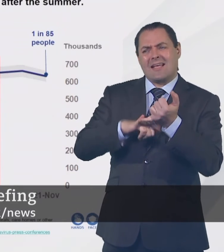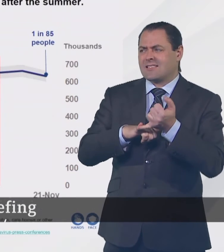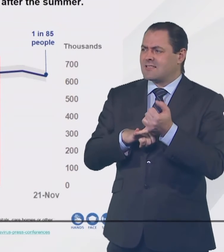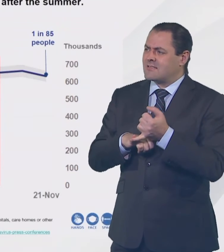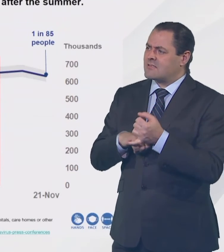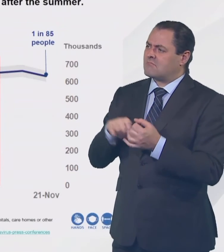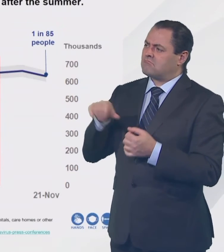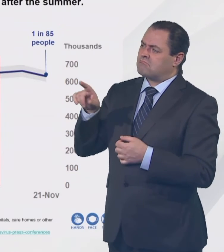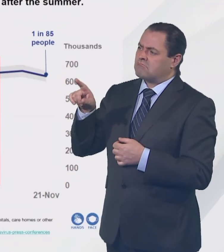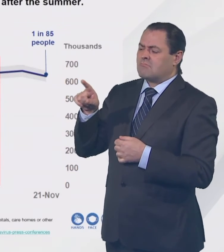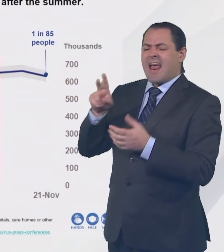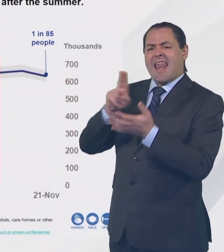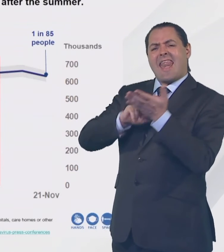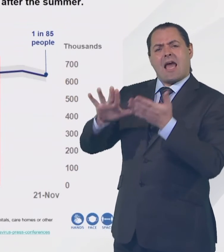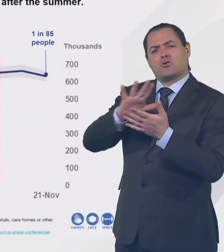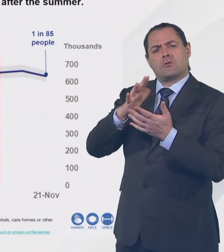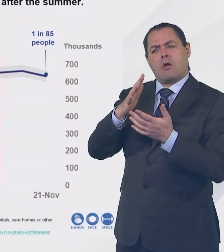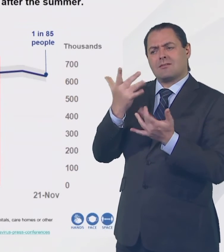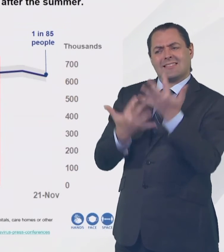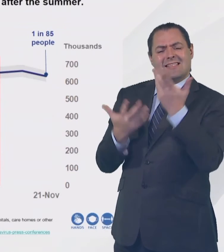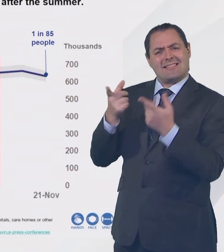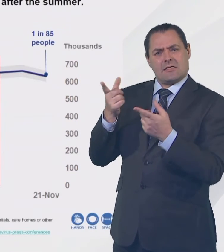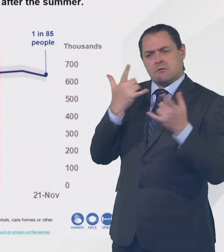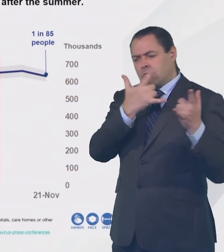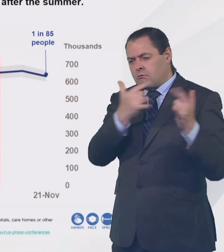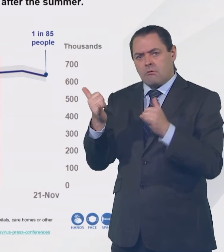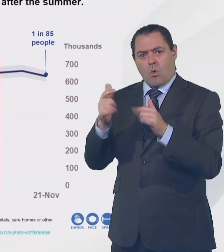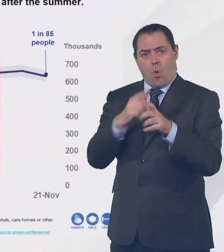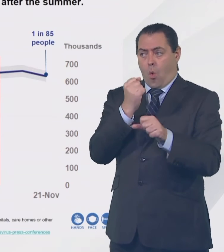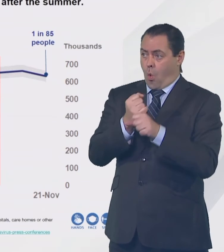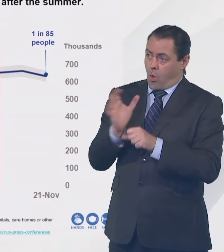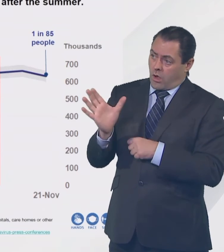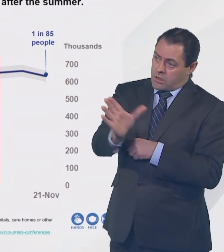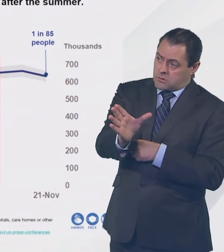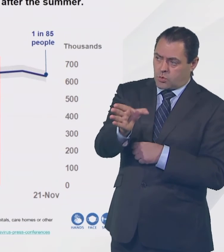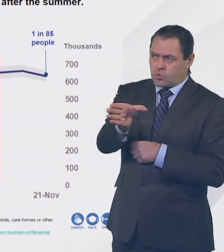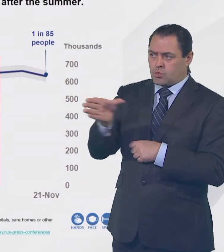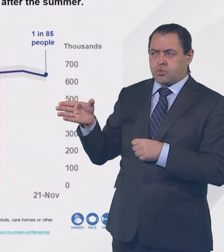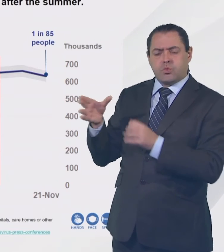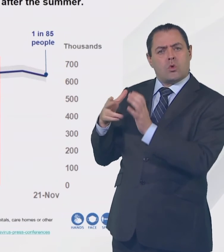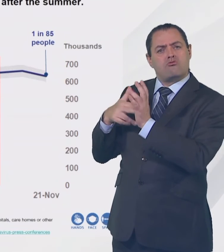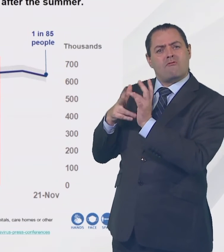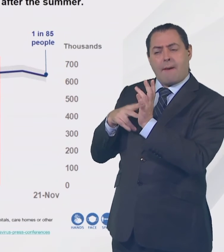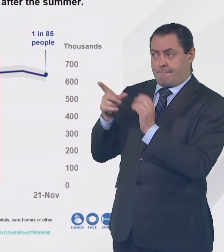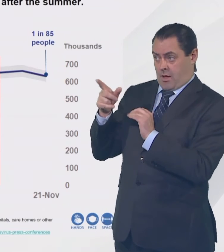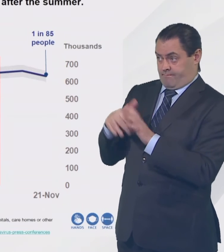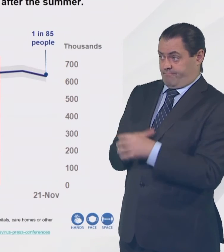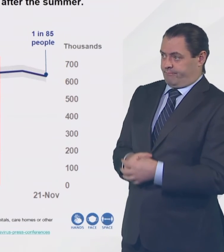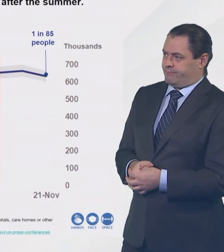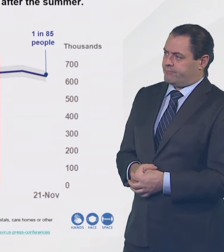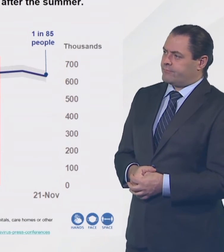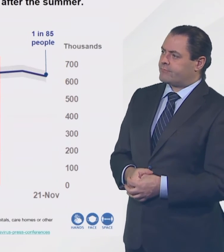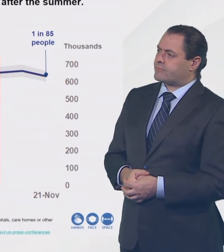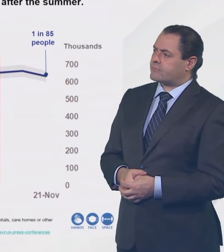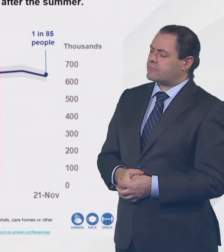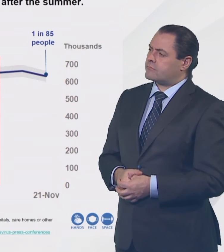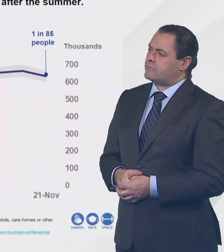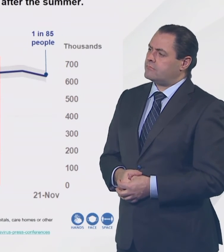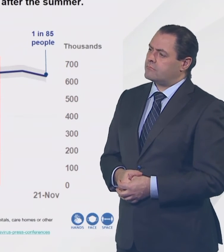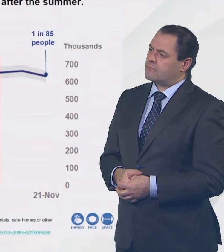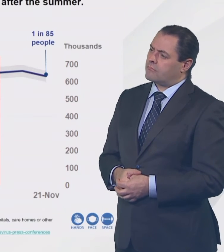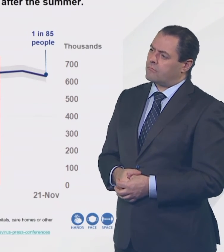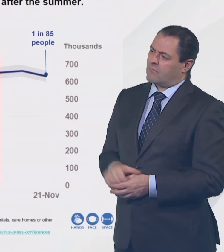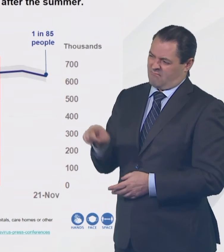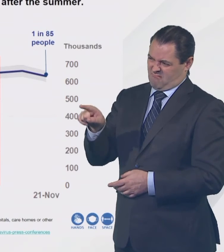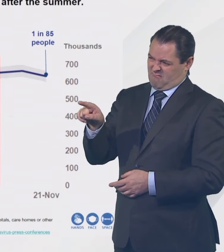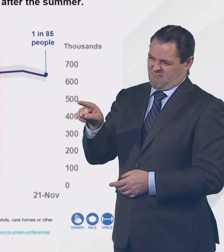Statistics survey, and it runs from August through to November. And what you can see is that the number of